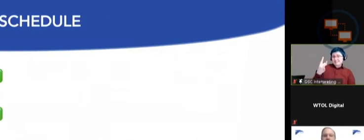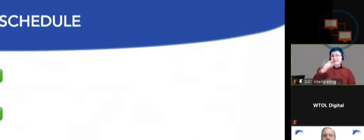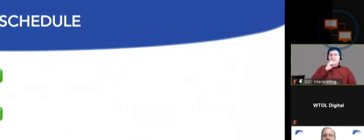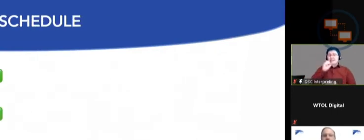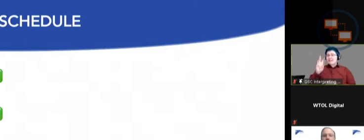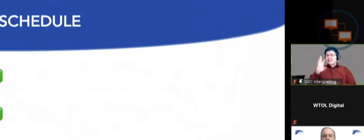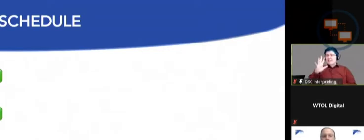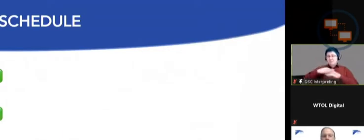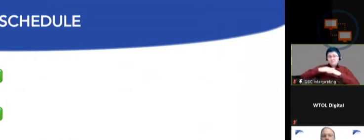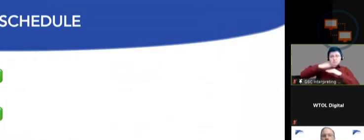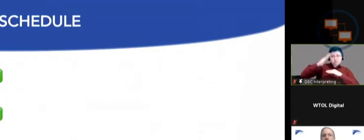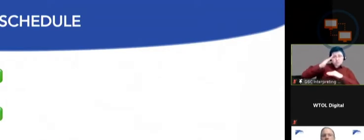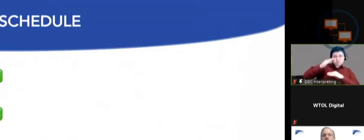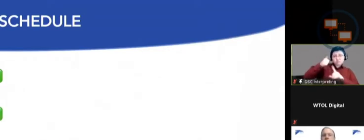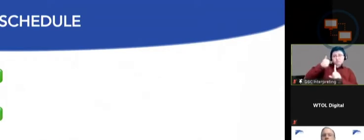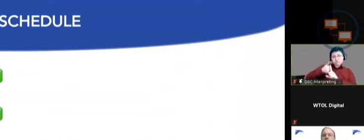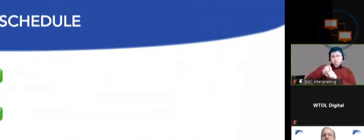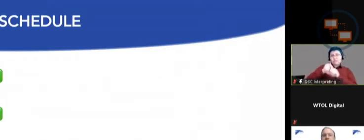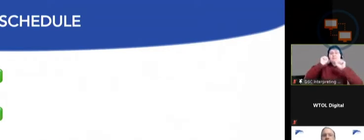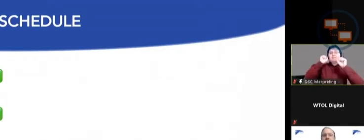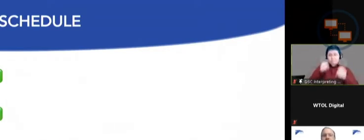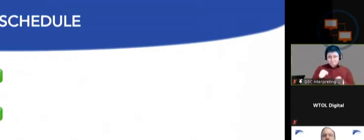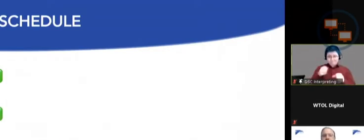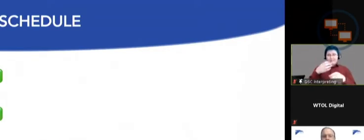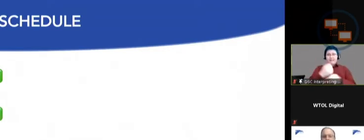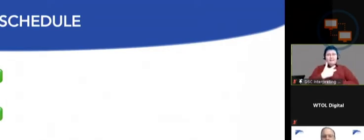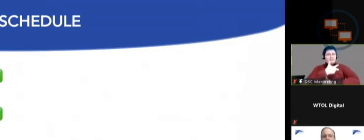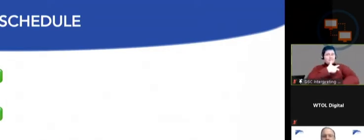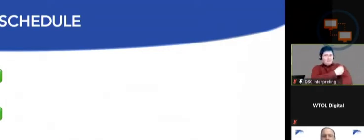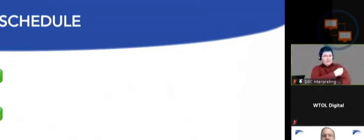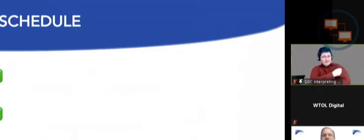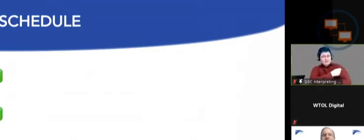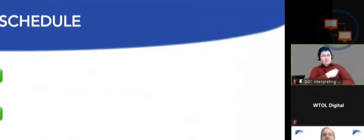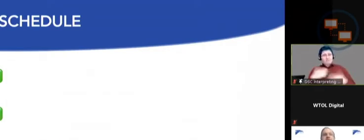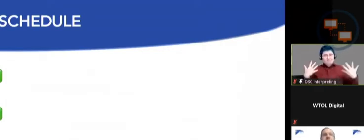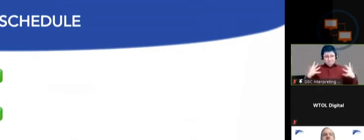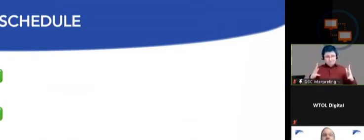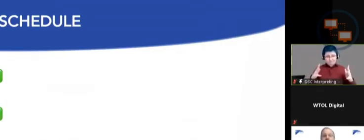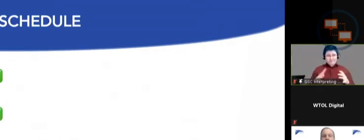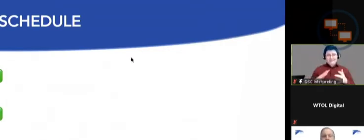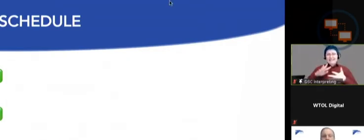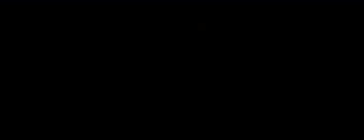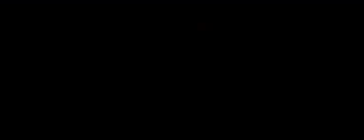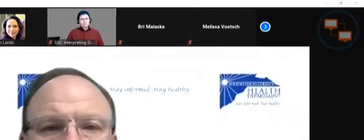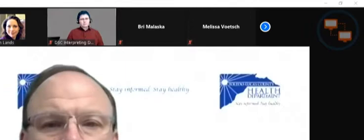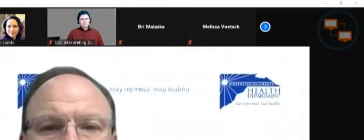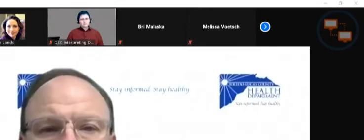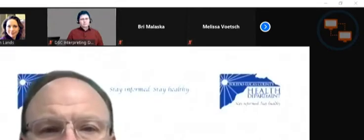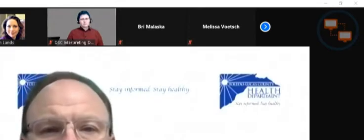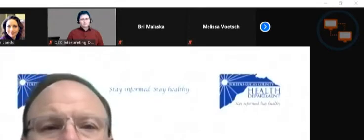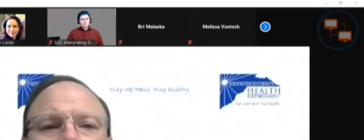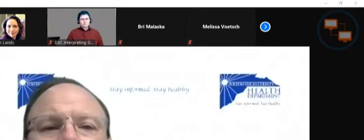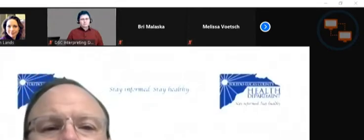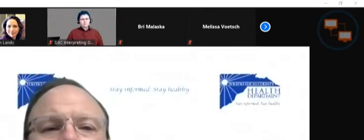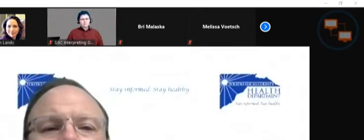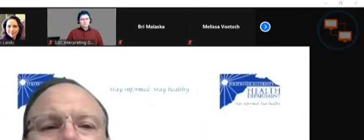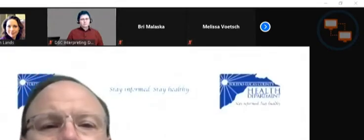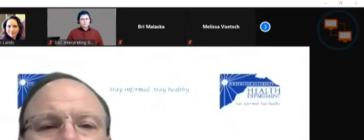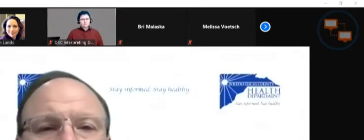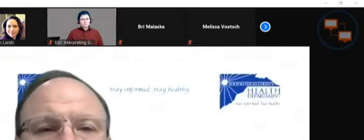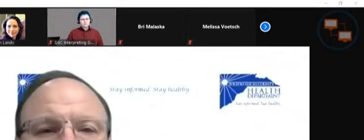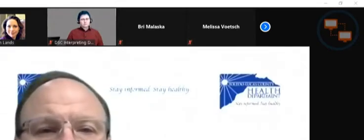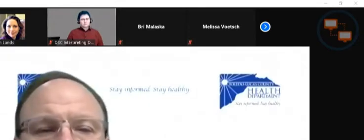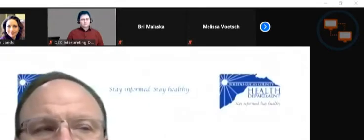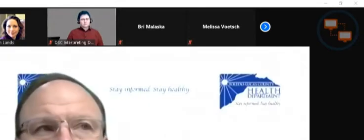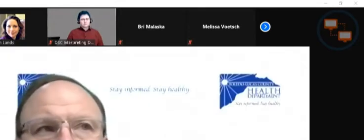week, K-12 school staff in Lucas County will start getting vaccinated, and Health Commissioner Eric Jajinski said the department has a goal of getting the shot out